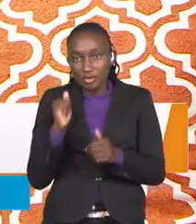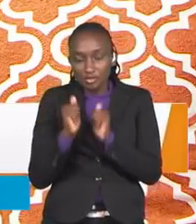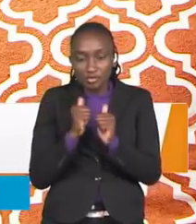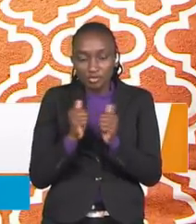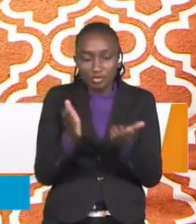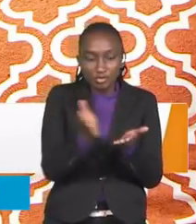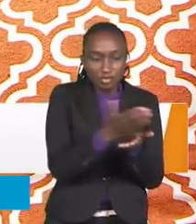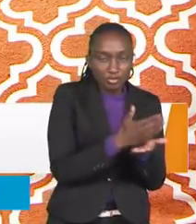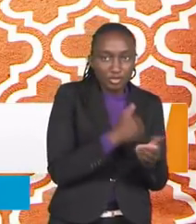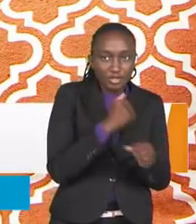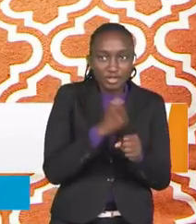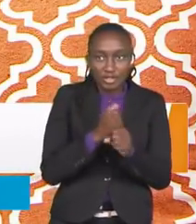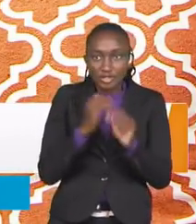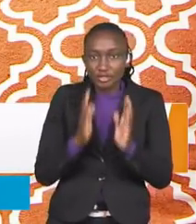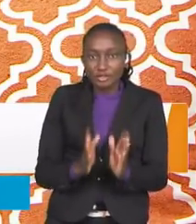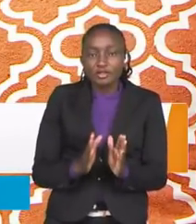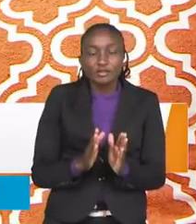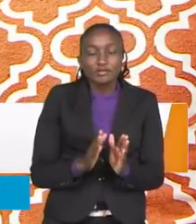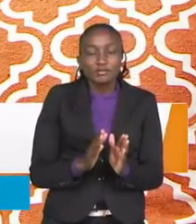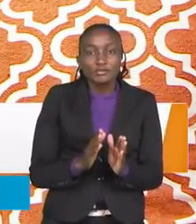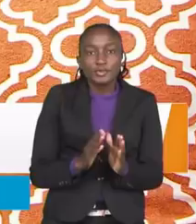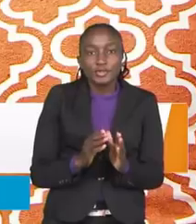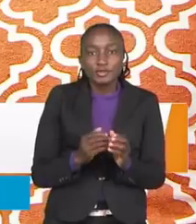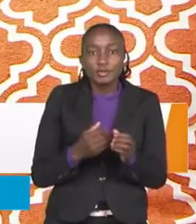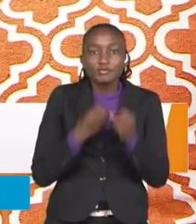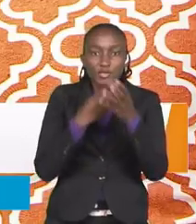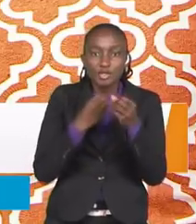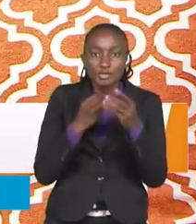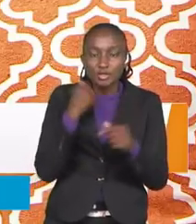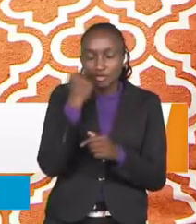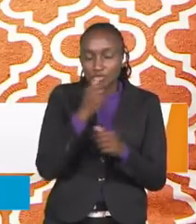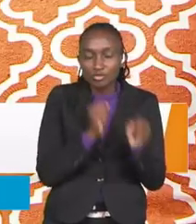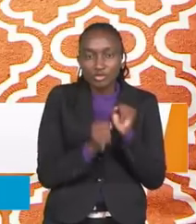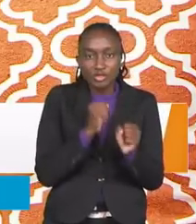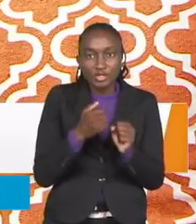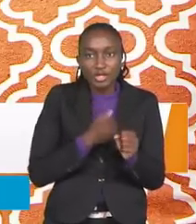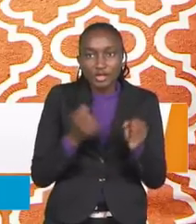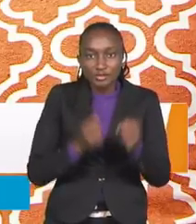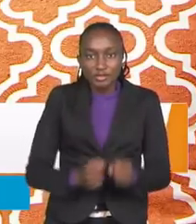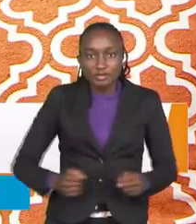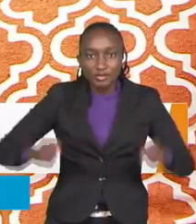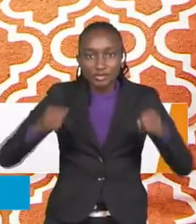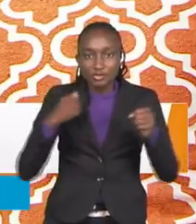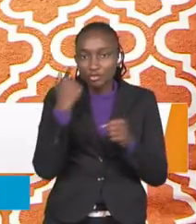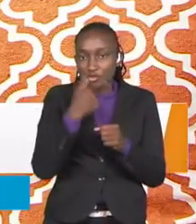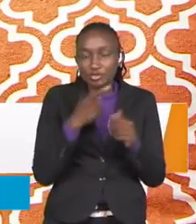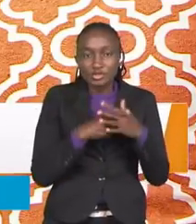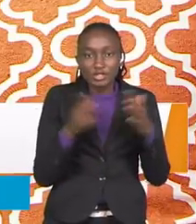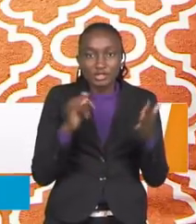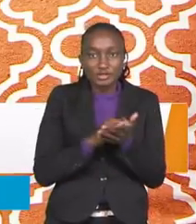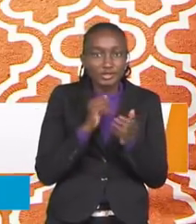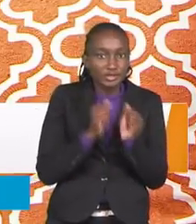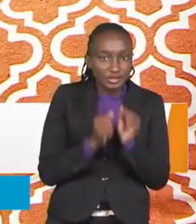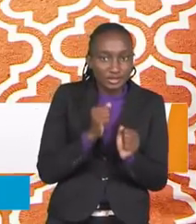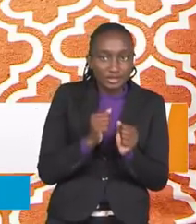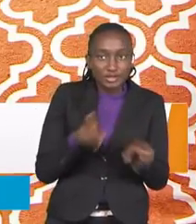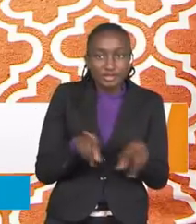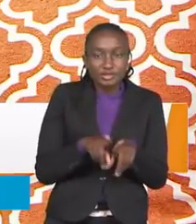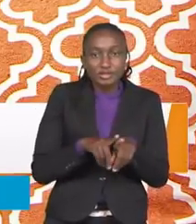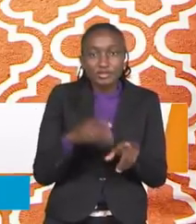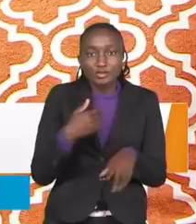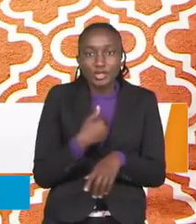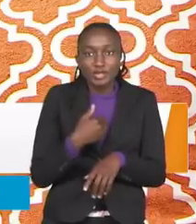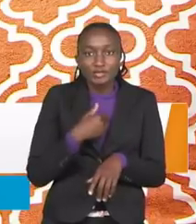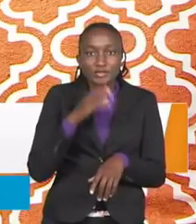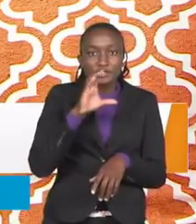to run, and there's hundreds of them running. And they will have officials there that will be flagging off the run. And we will also be having